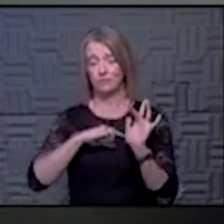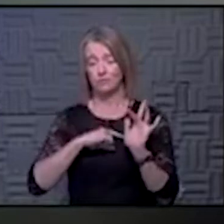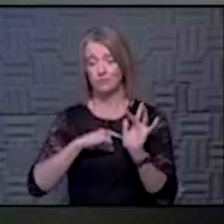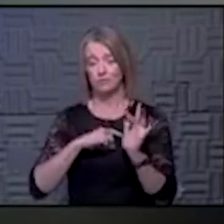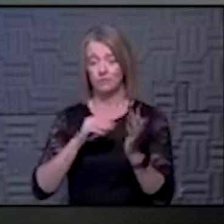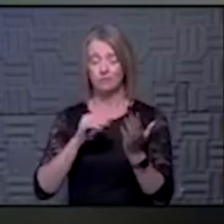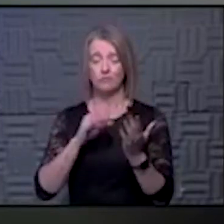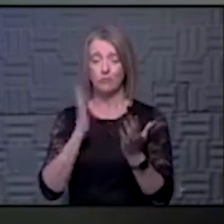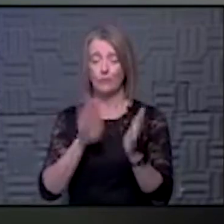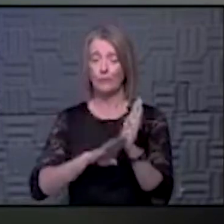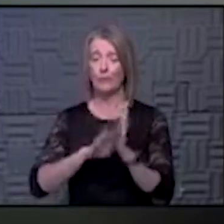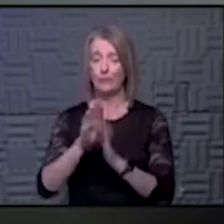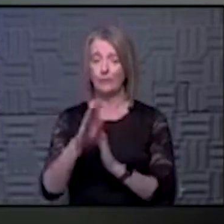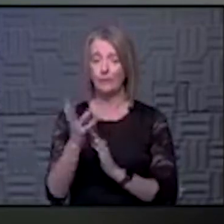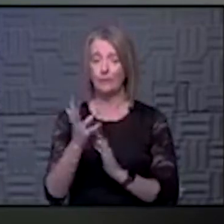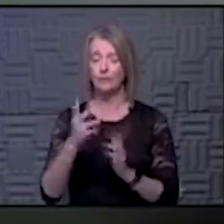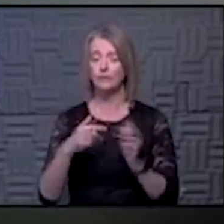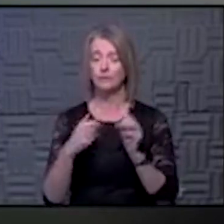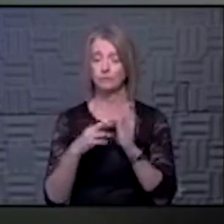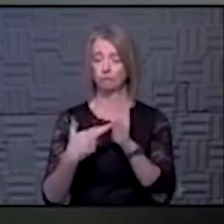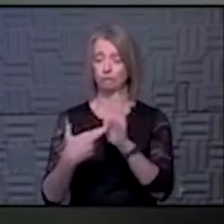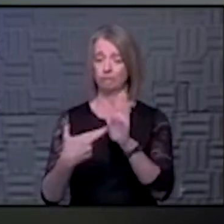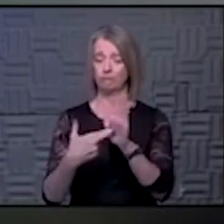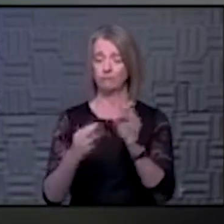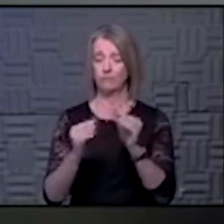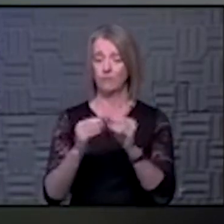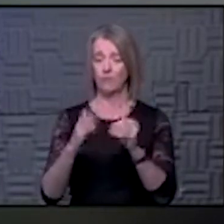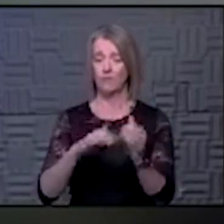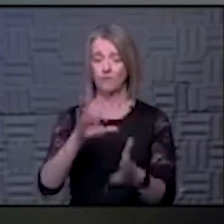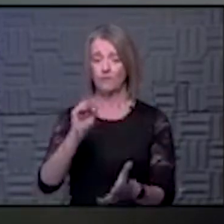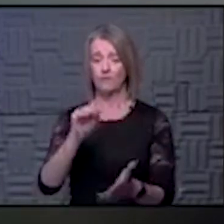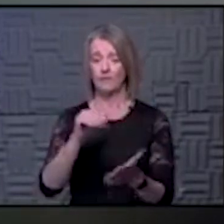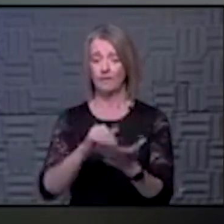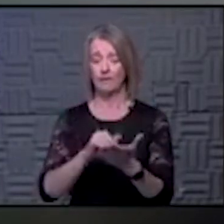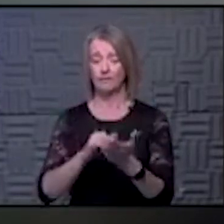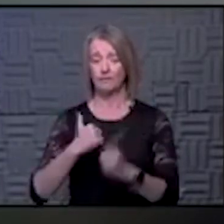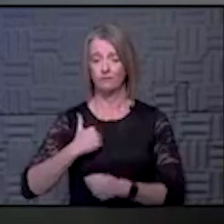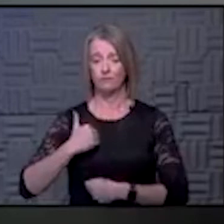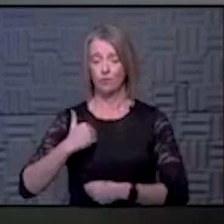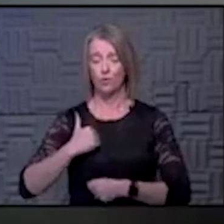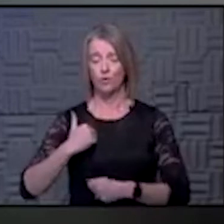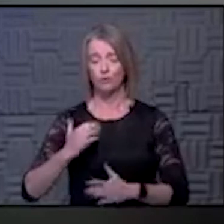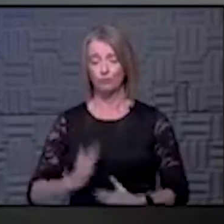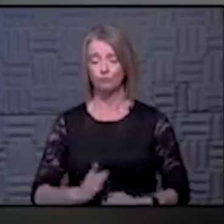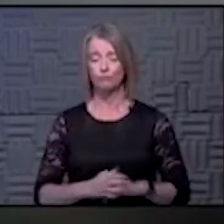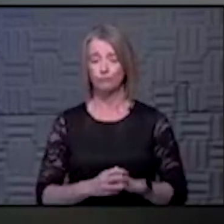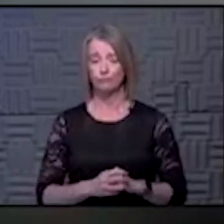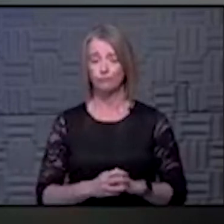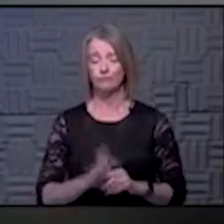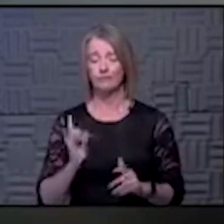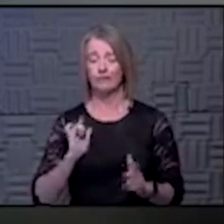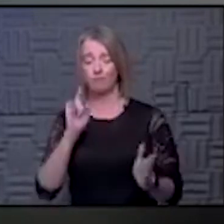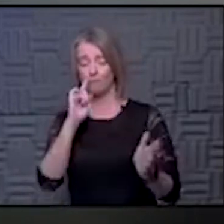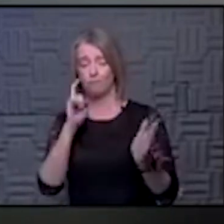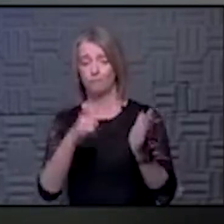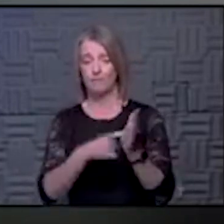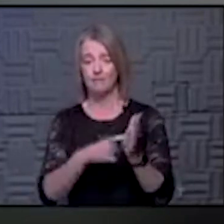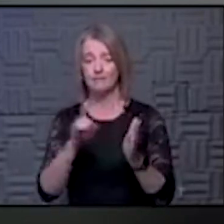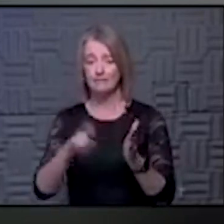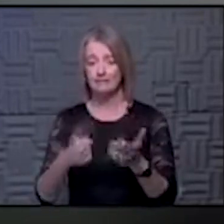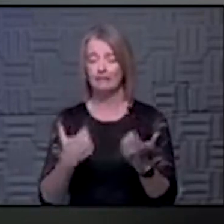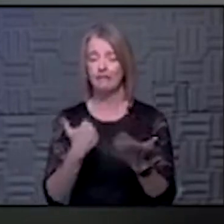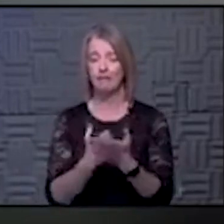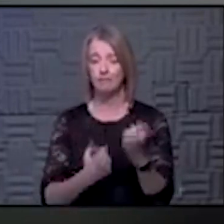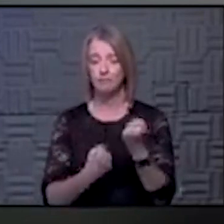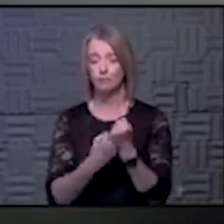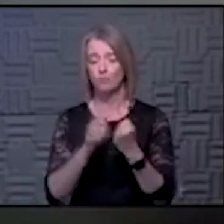record scale, really representing over 50,000 warriors, and they're recognized now that they need to help support their